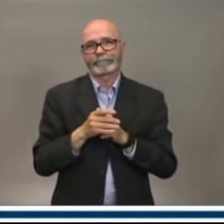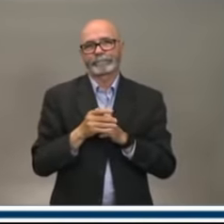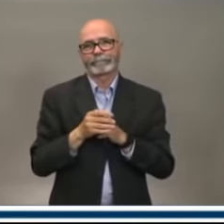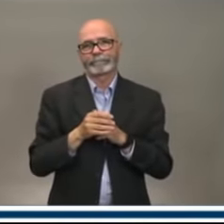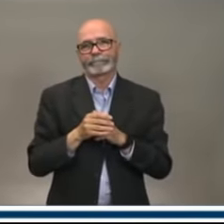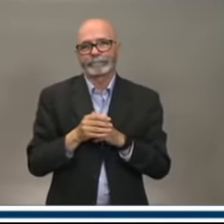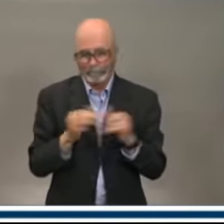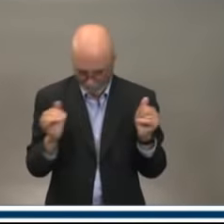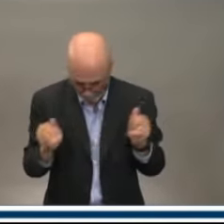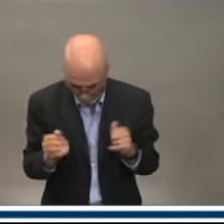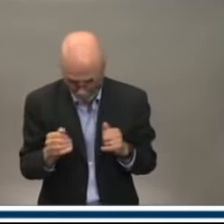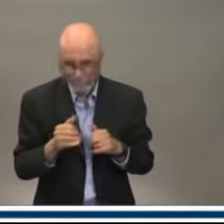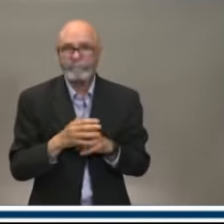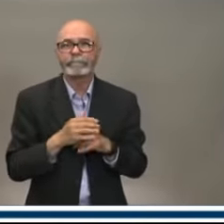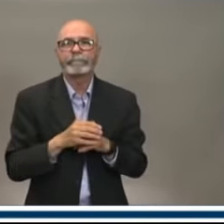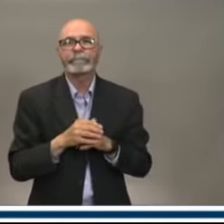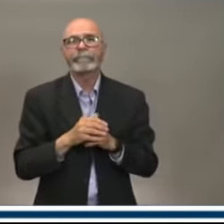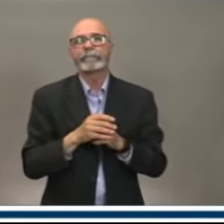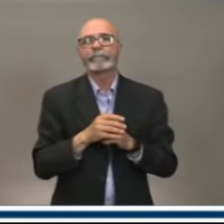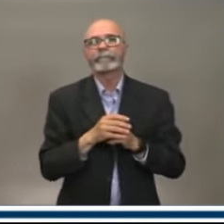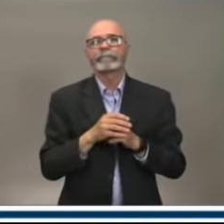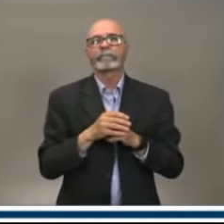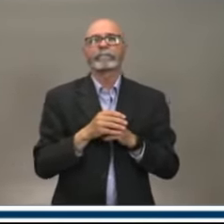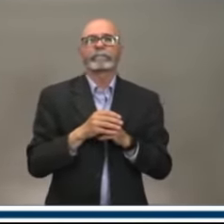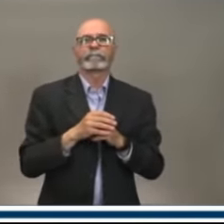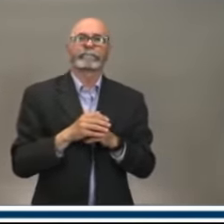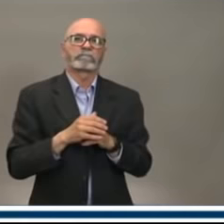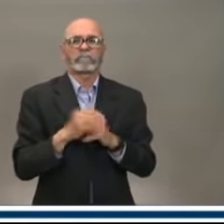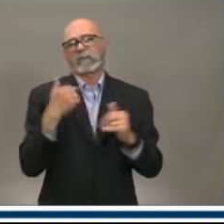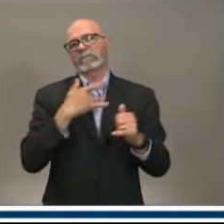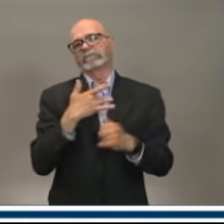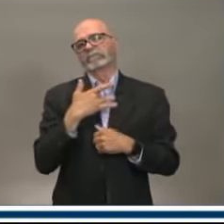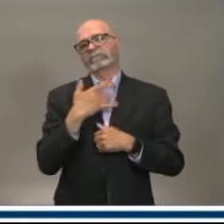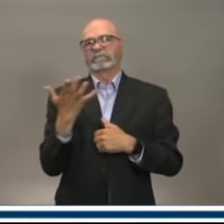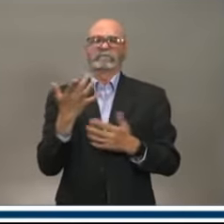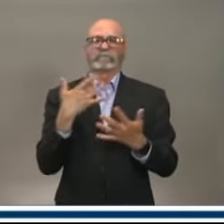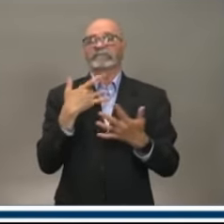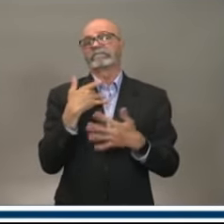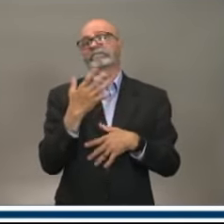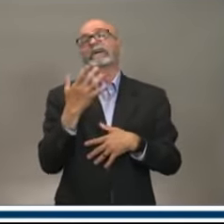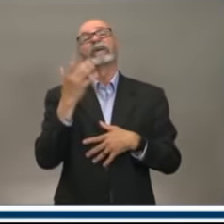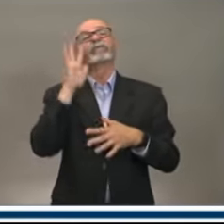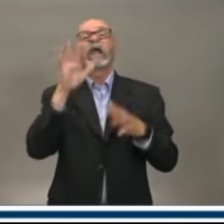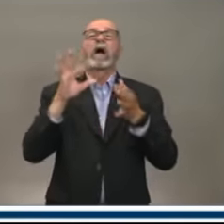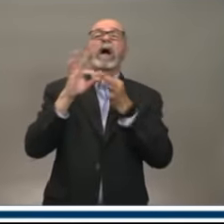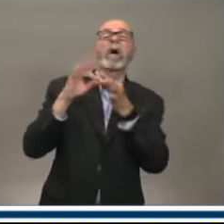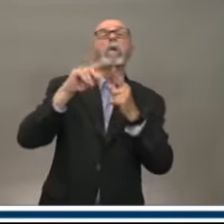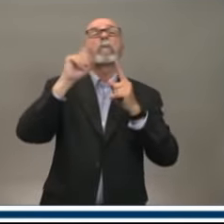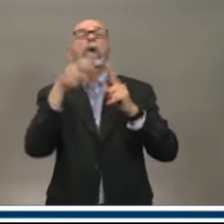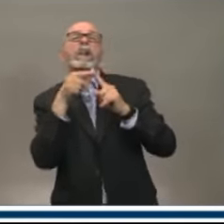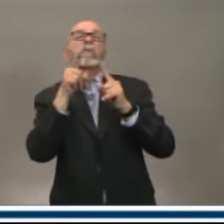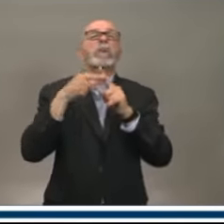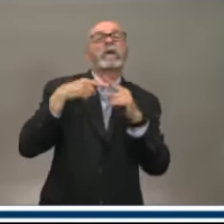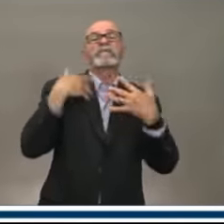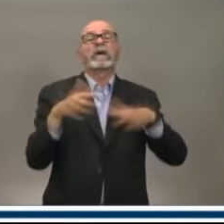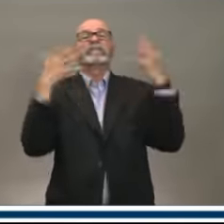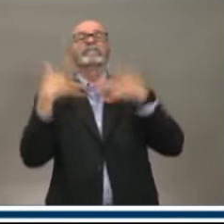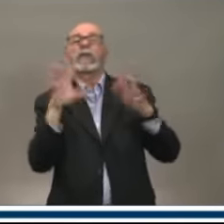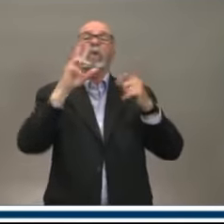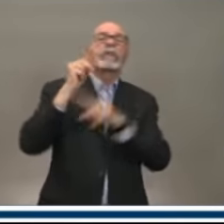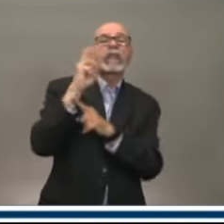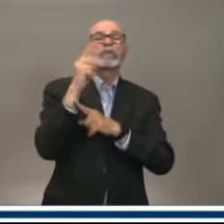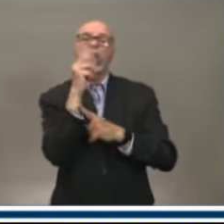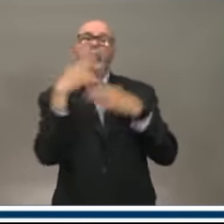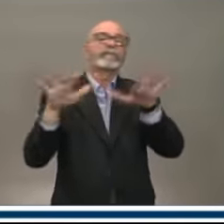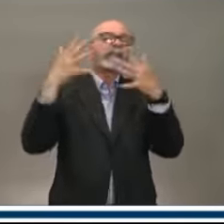So that I'll end with by saying that this is, again, people are saying, what's going to happen when? What's the date is going to happen? There is no firm